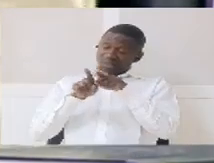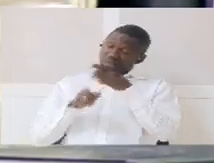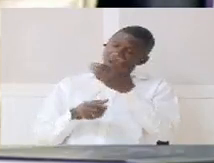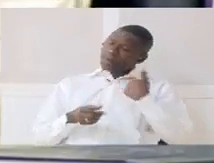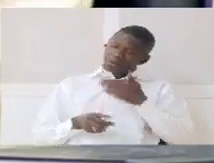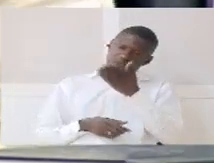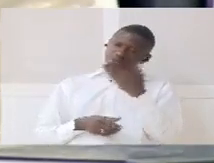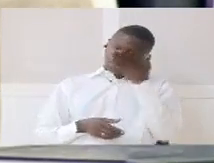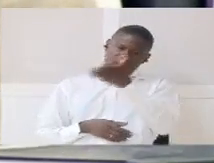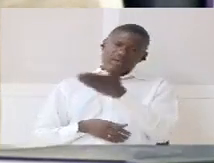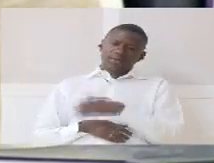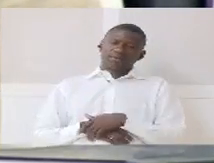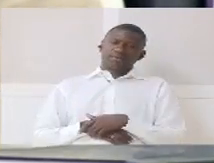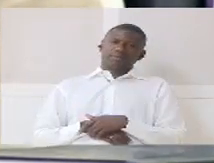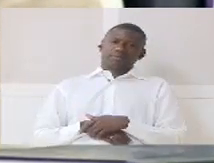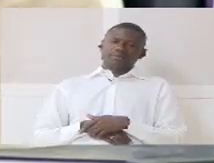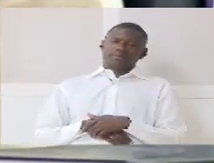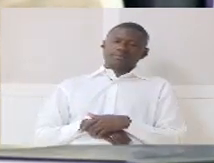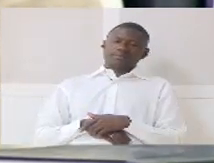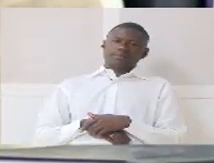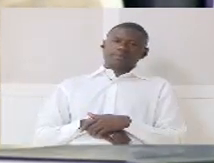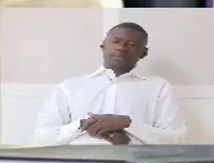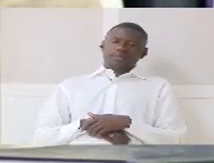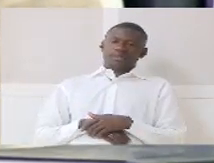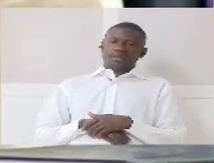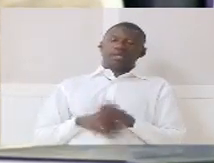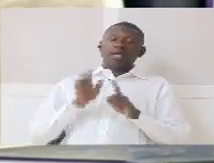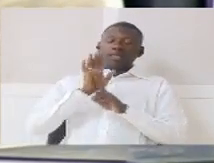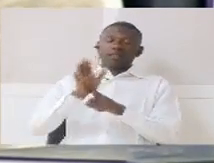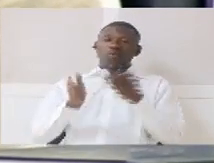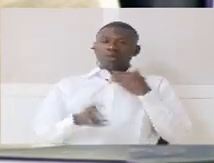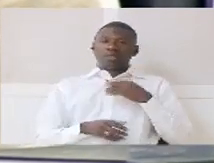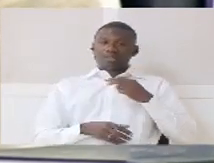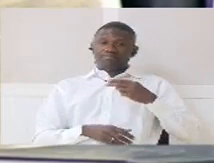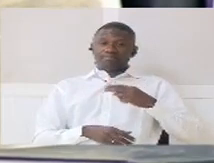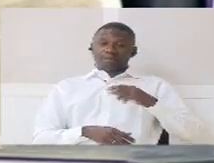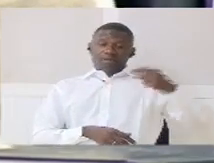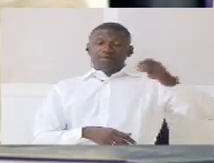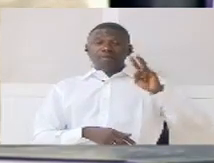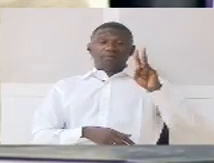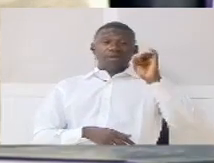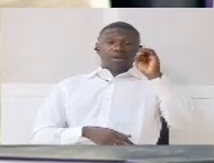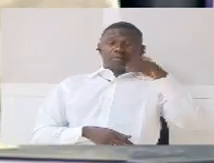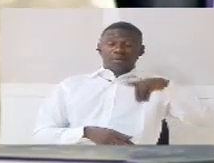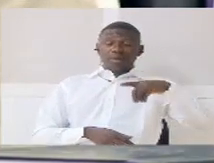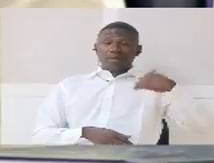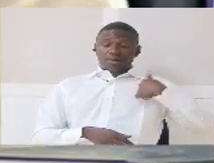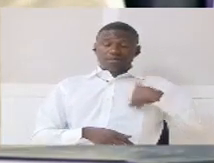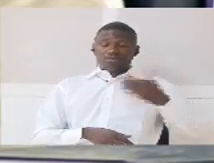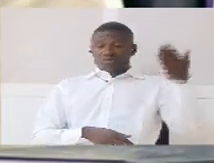have. There. When these high caliber prisoners come, and they